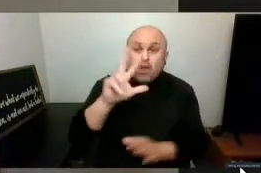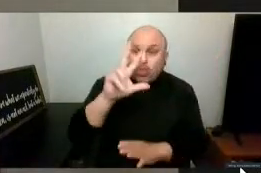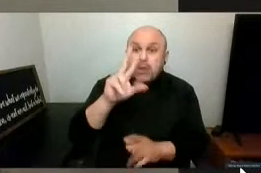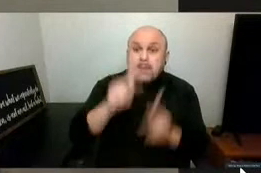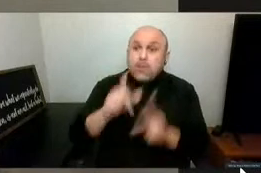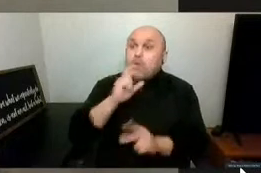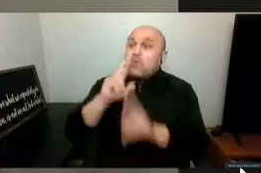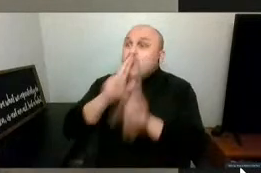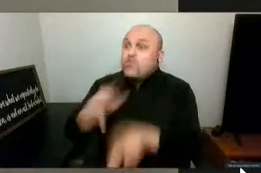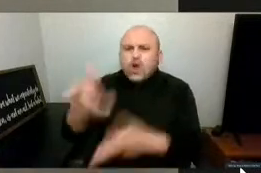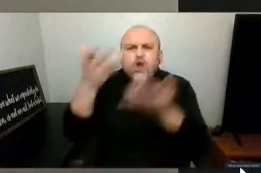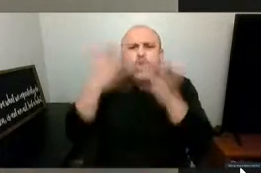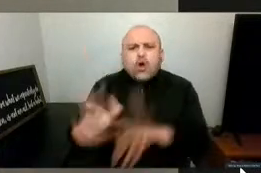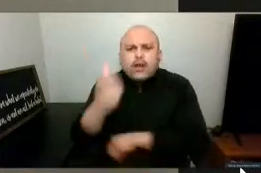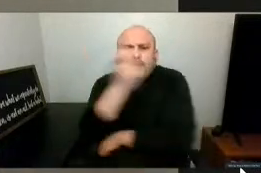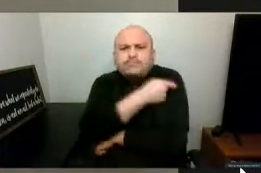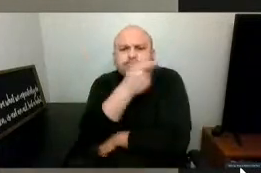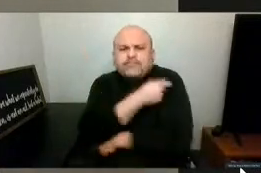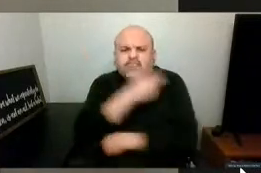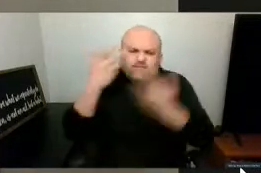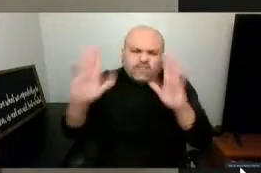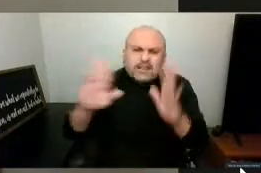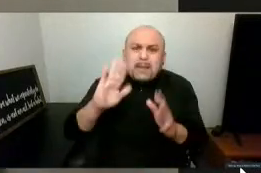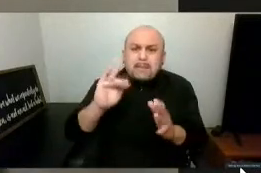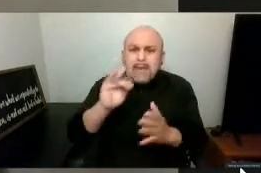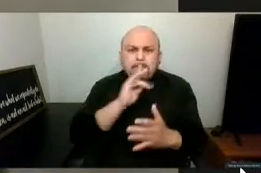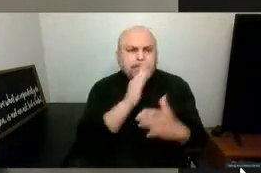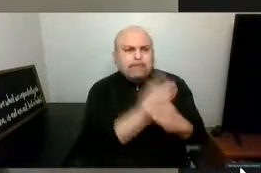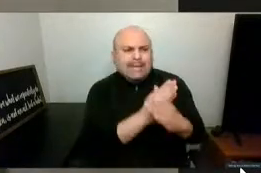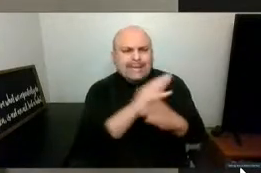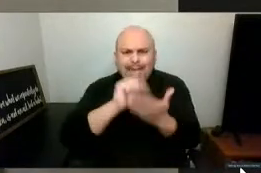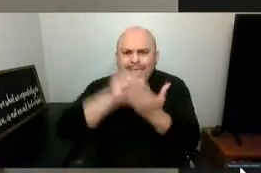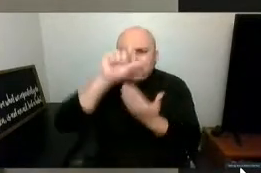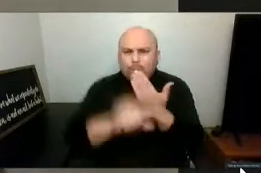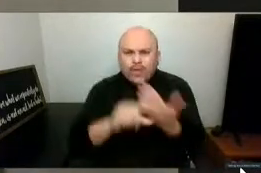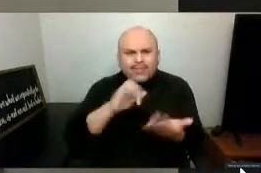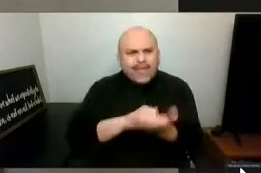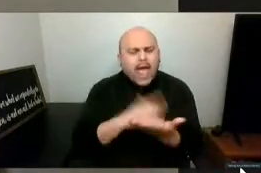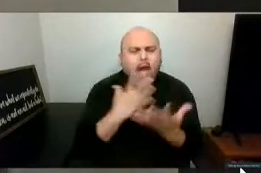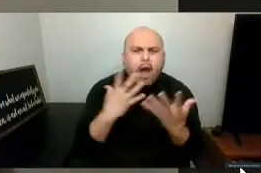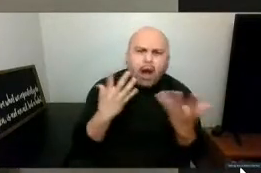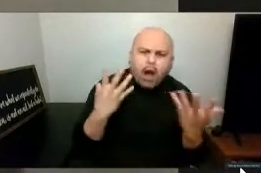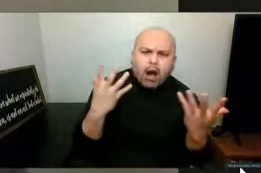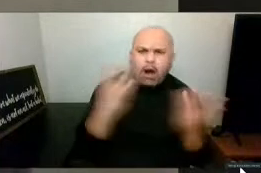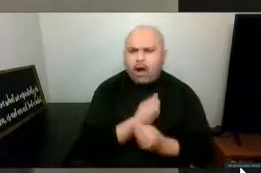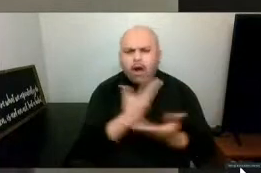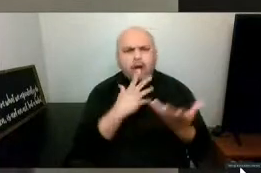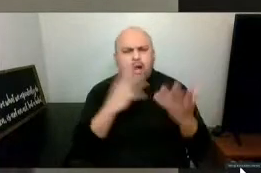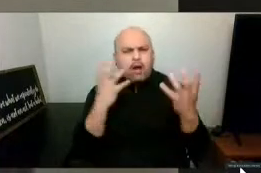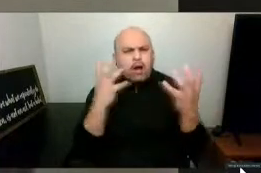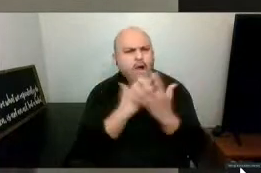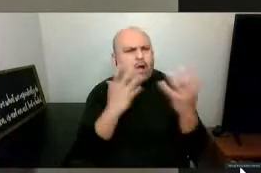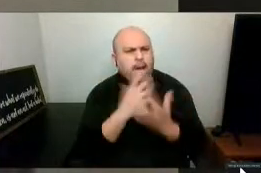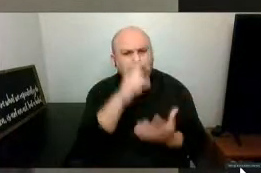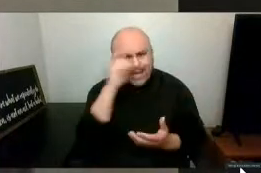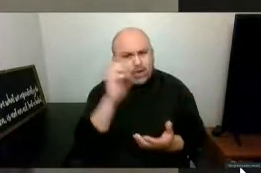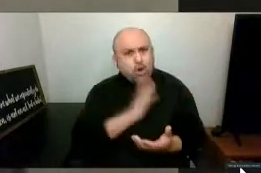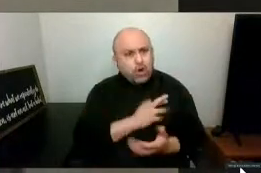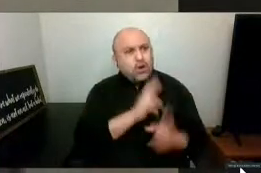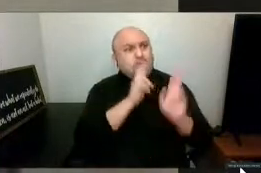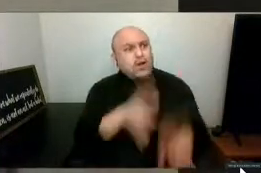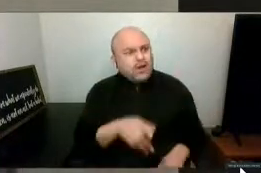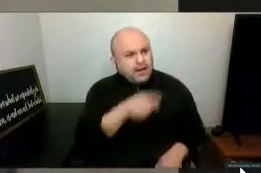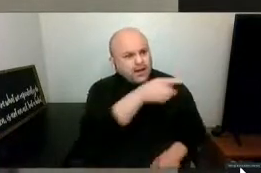been vaccinated by mid-April. This is fascinating because our respondents were disproportionately